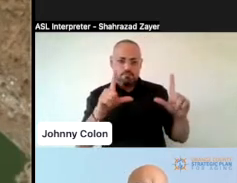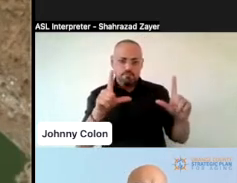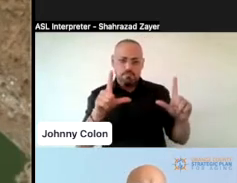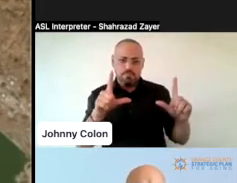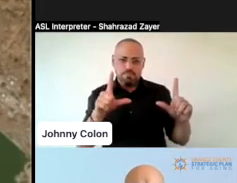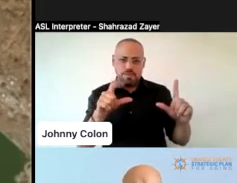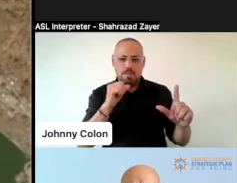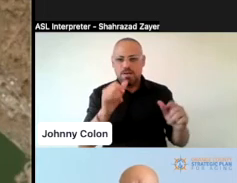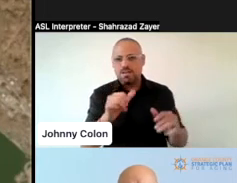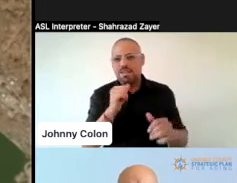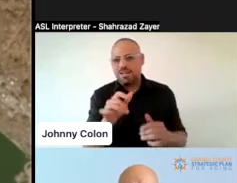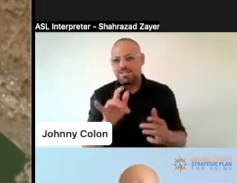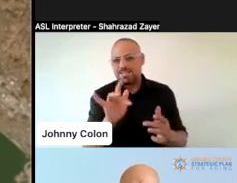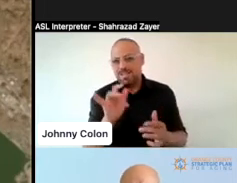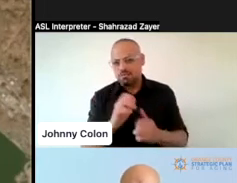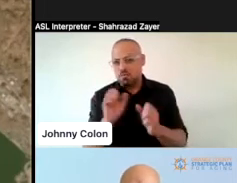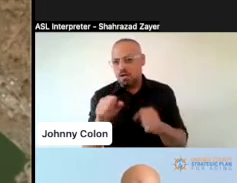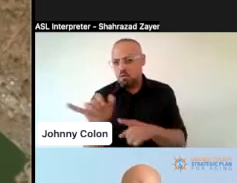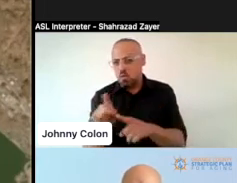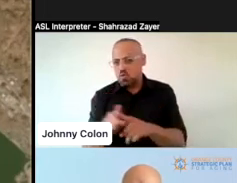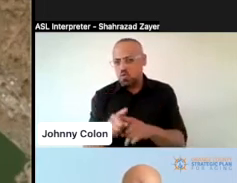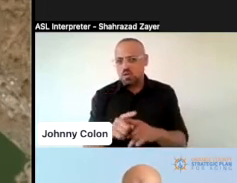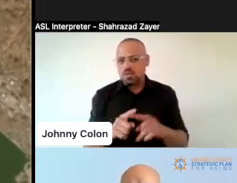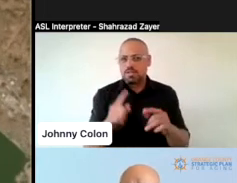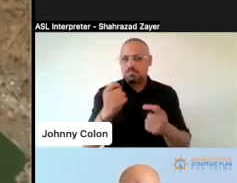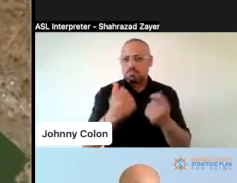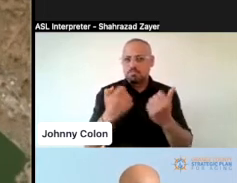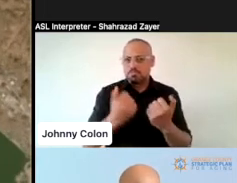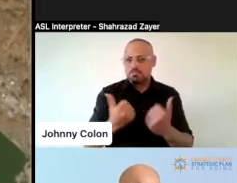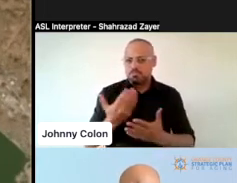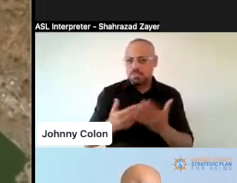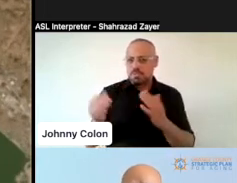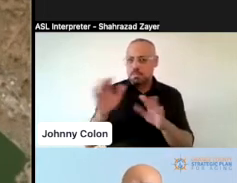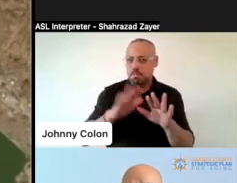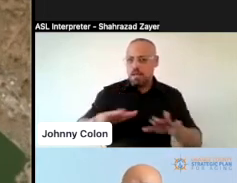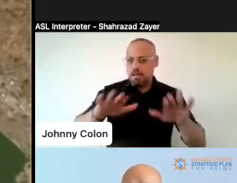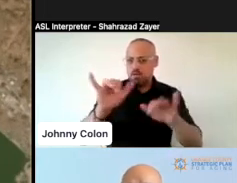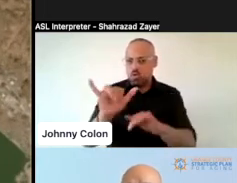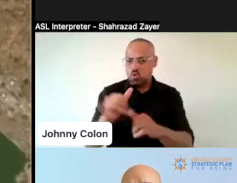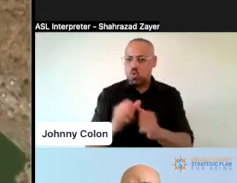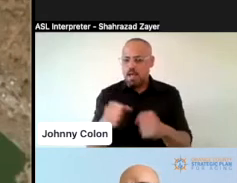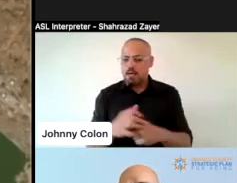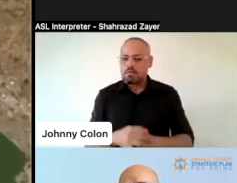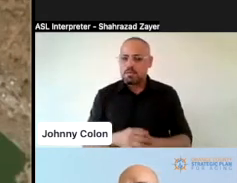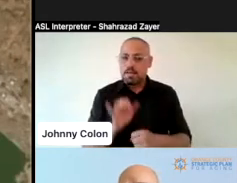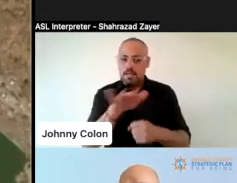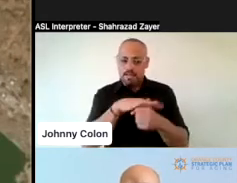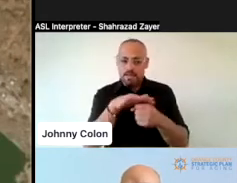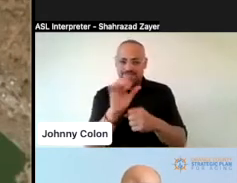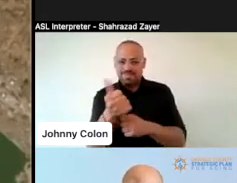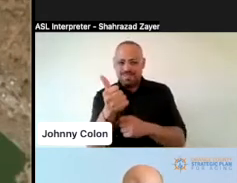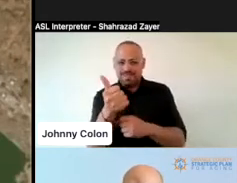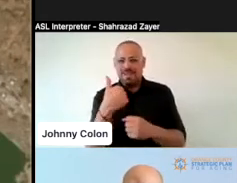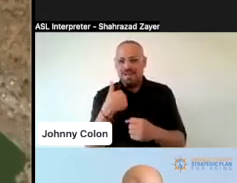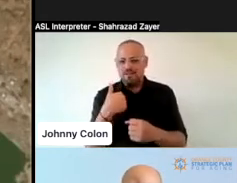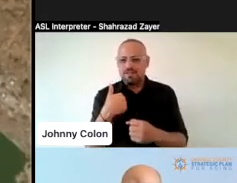deselect. That's another thing. We can deselect some of the layers and figure out. In that area, there were 10. There